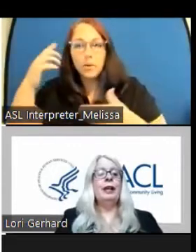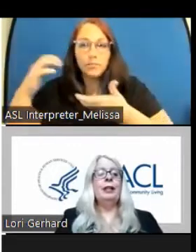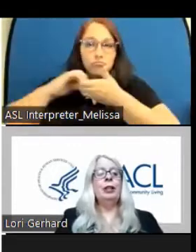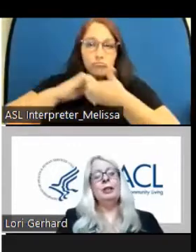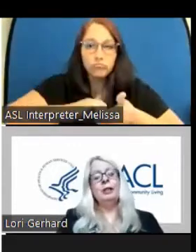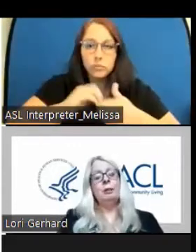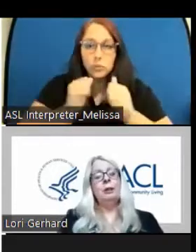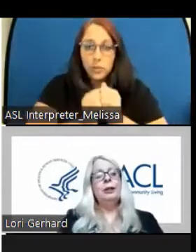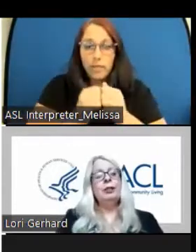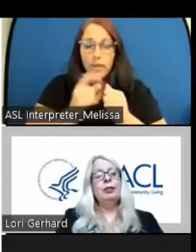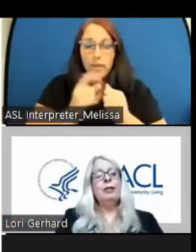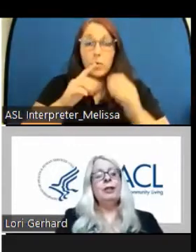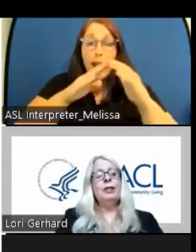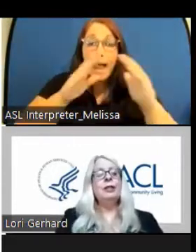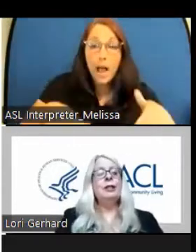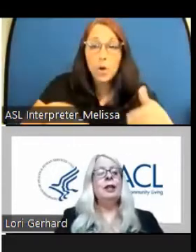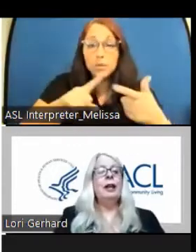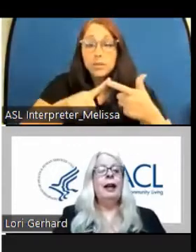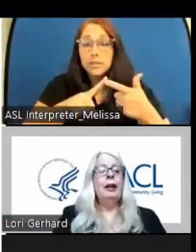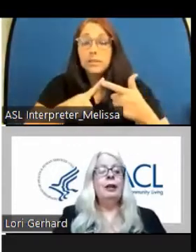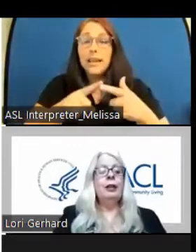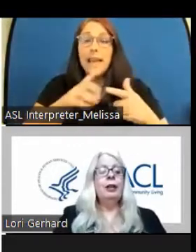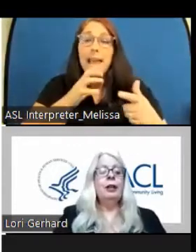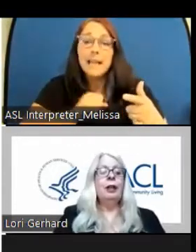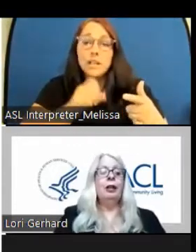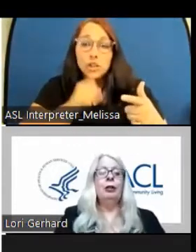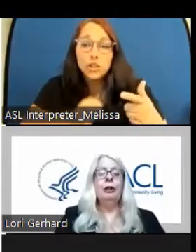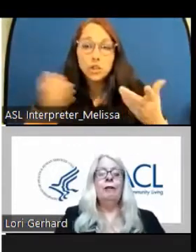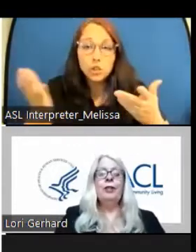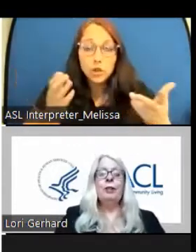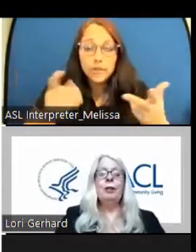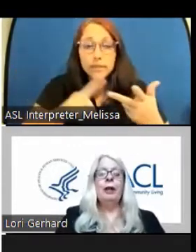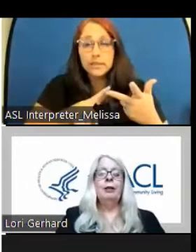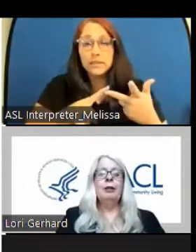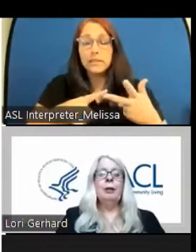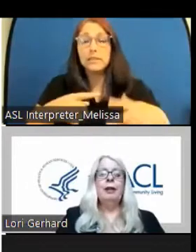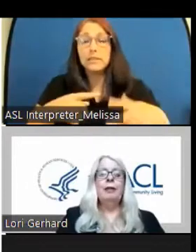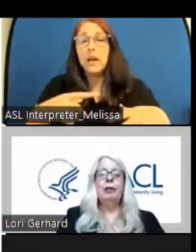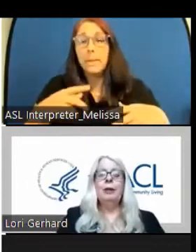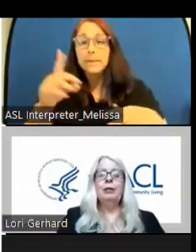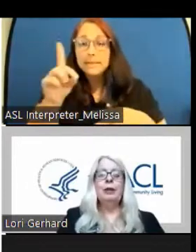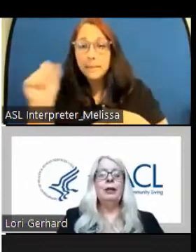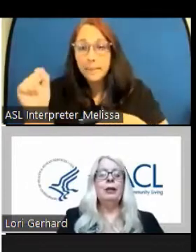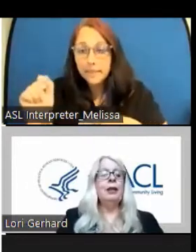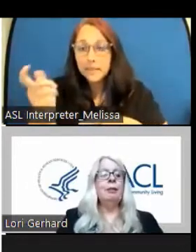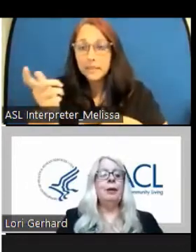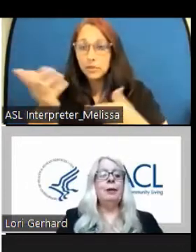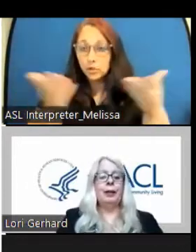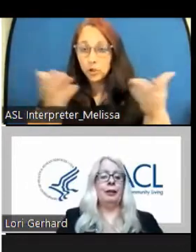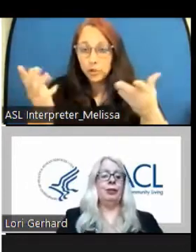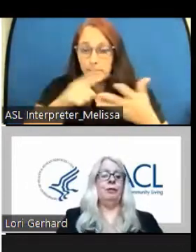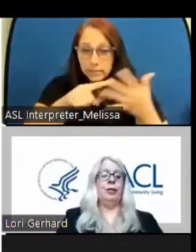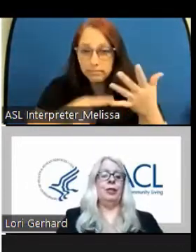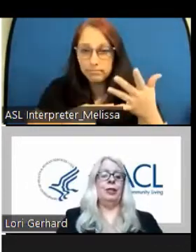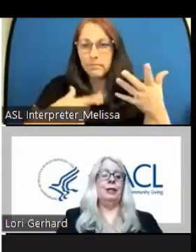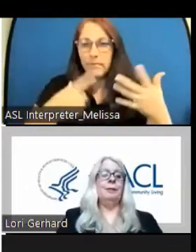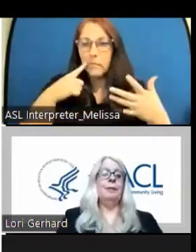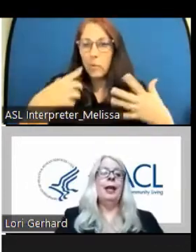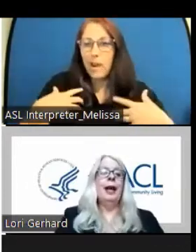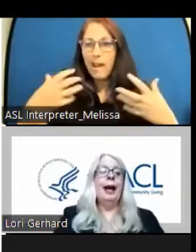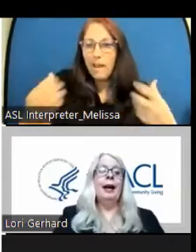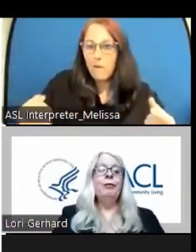services, aging and disability services, health, including physical health, behavioral and mental health, and public health